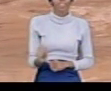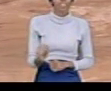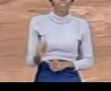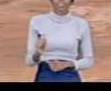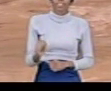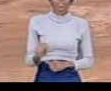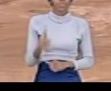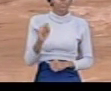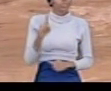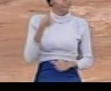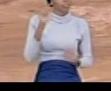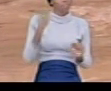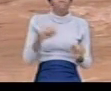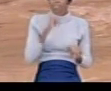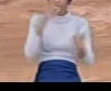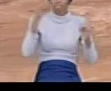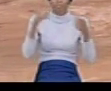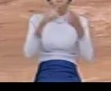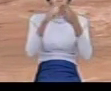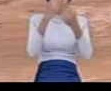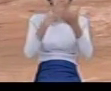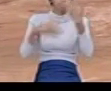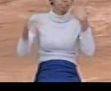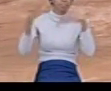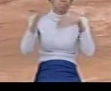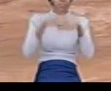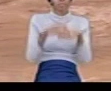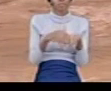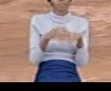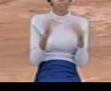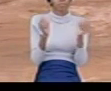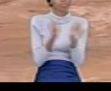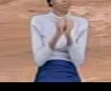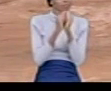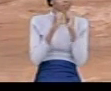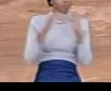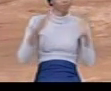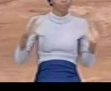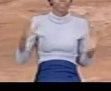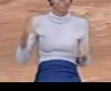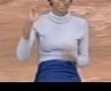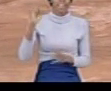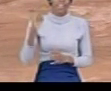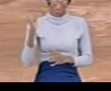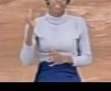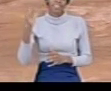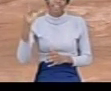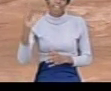S-A-L-V-A-T-I-O-N. No, you can get to heaven without